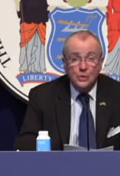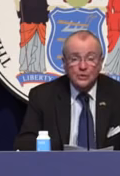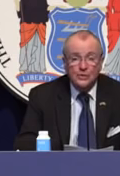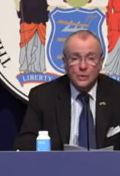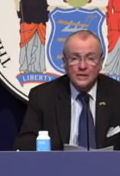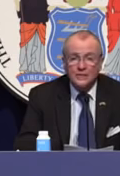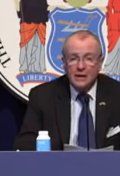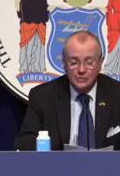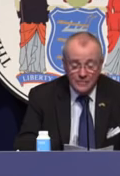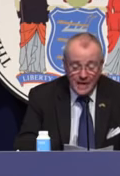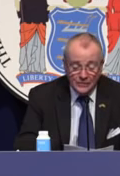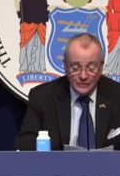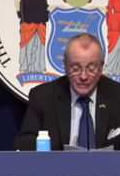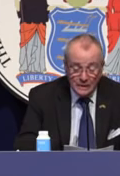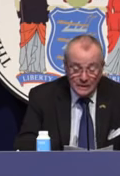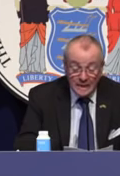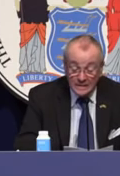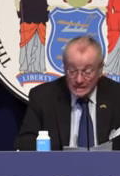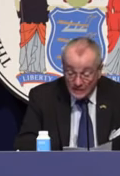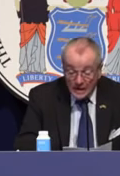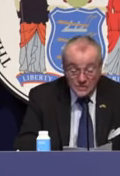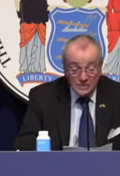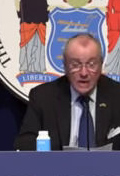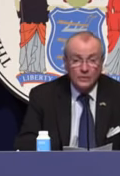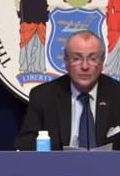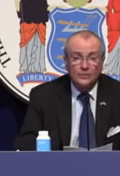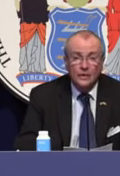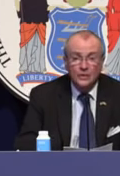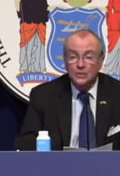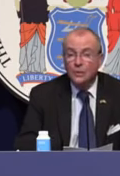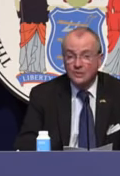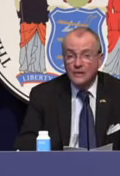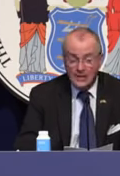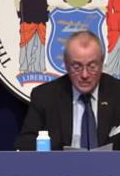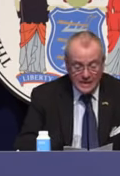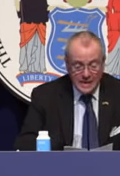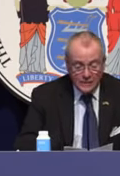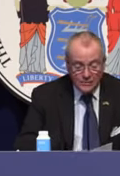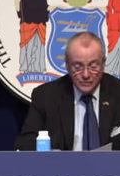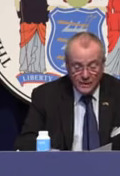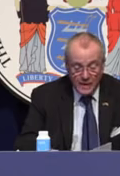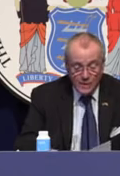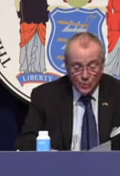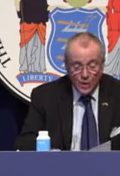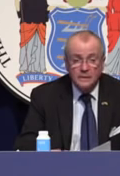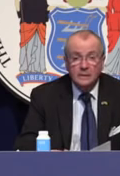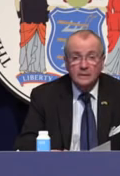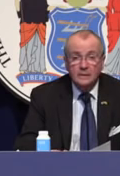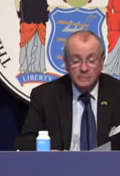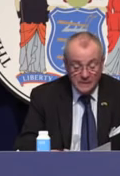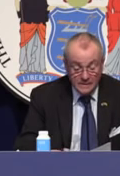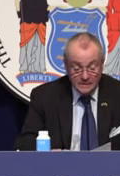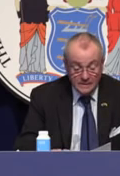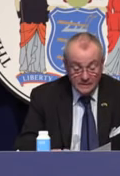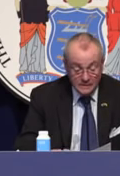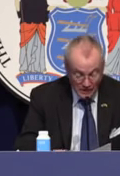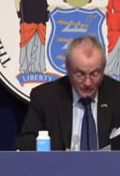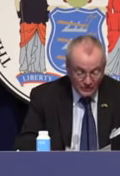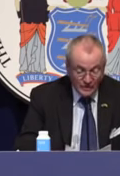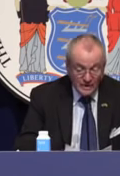roughly 220,000 masks, 19,000 goggles, 200,000 gowns, and 1